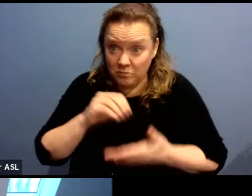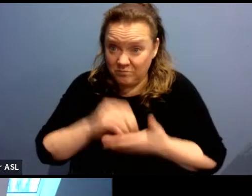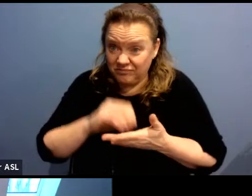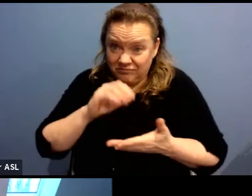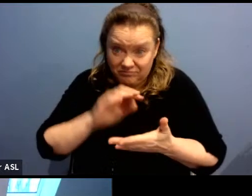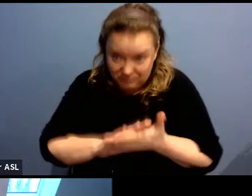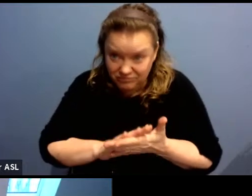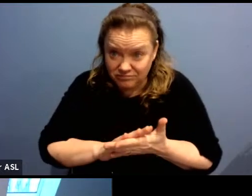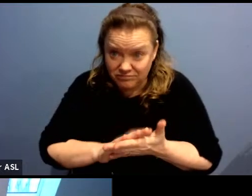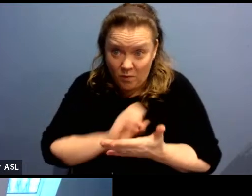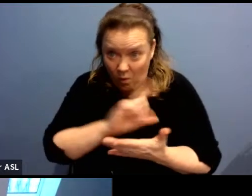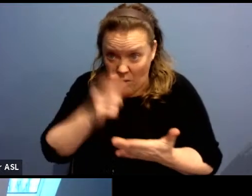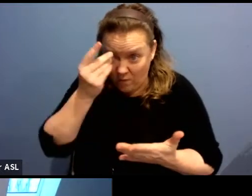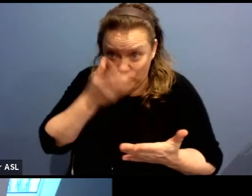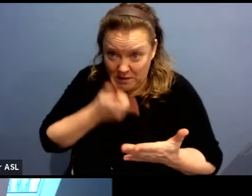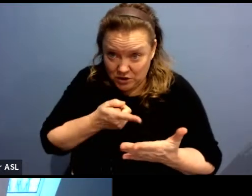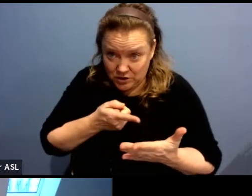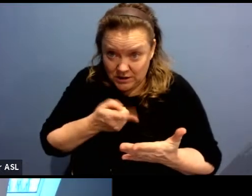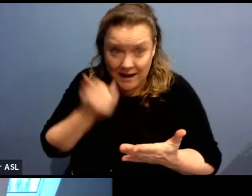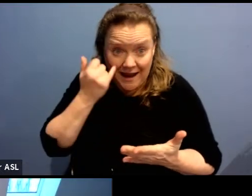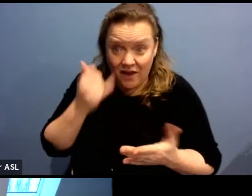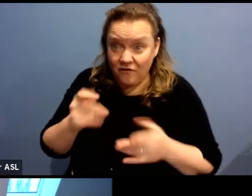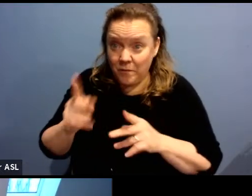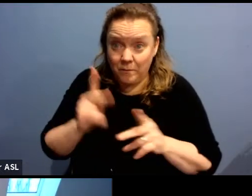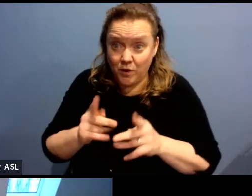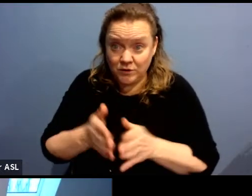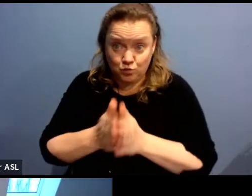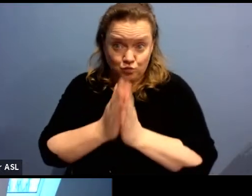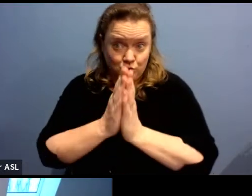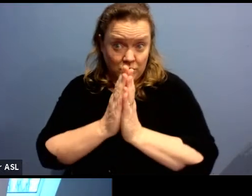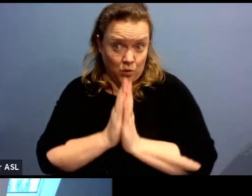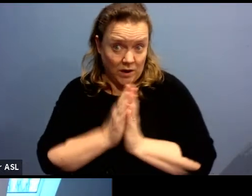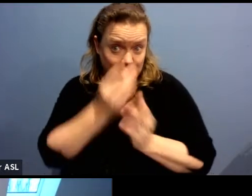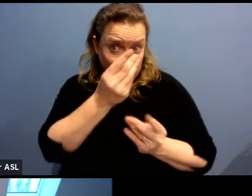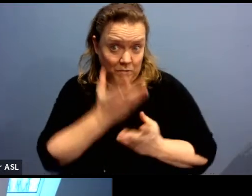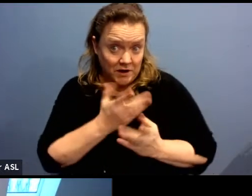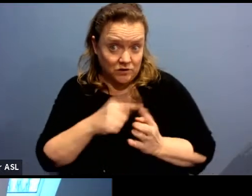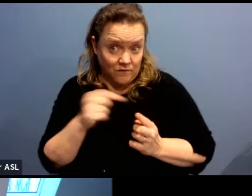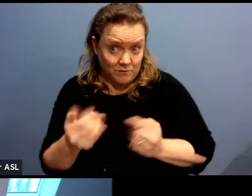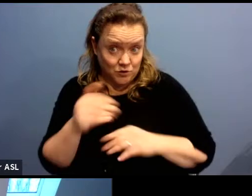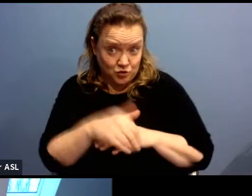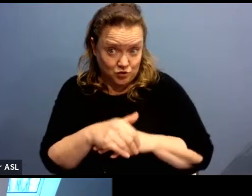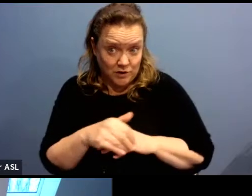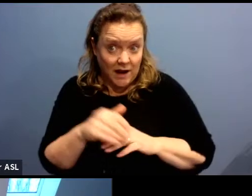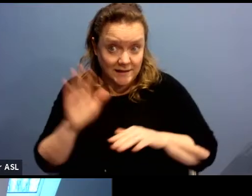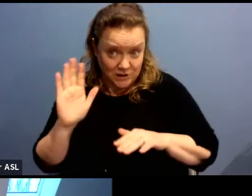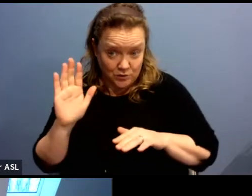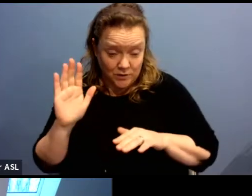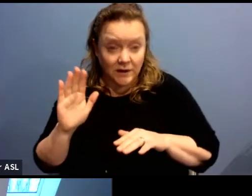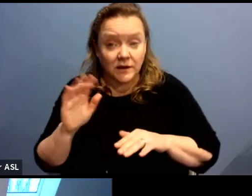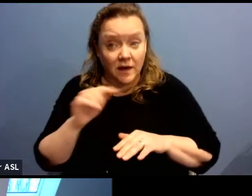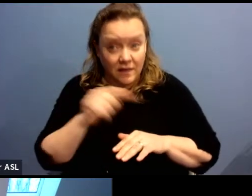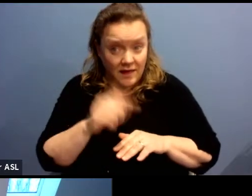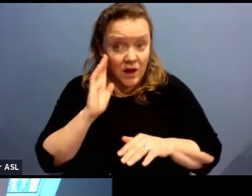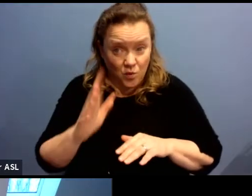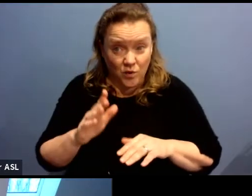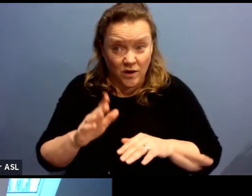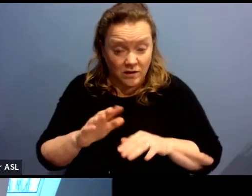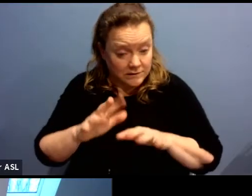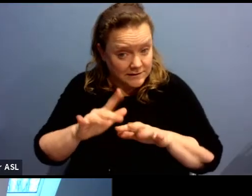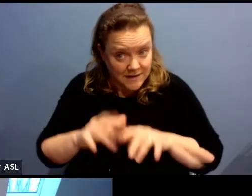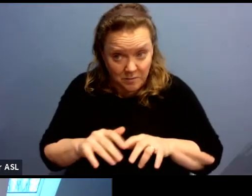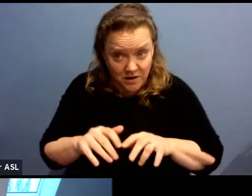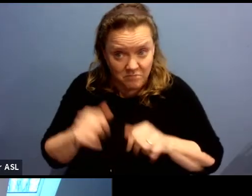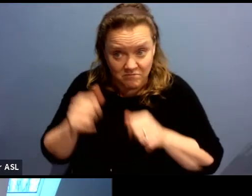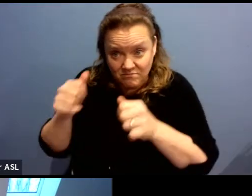public upon request and may be posted on WMATA's website without change, including any personal